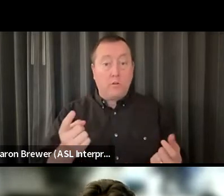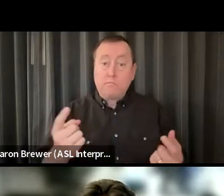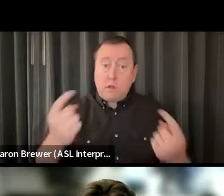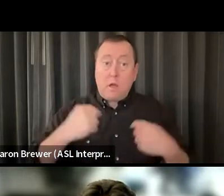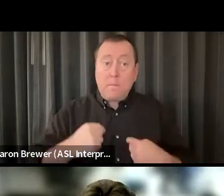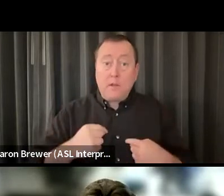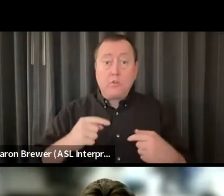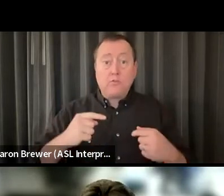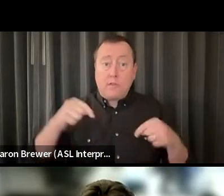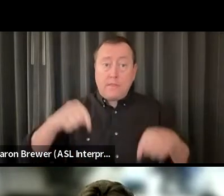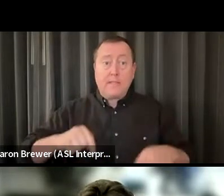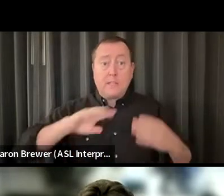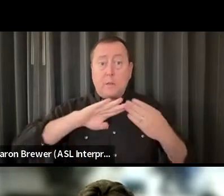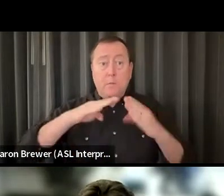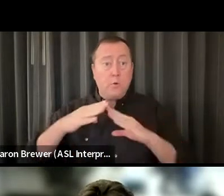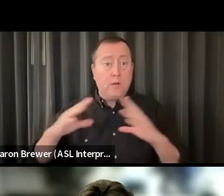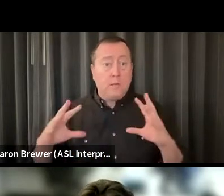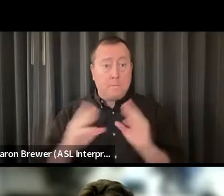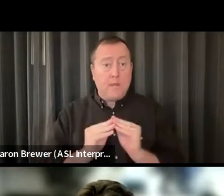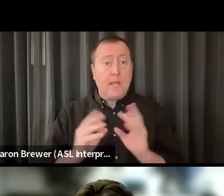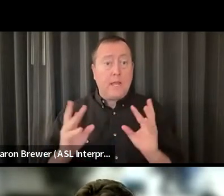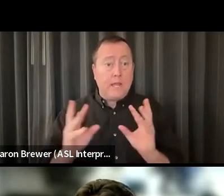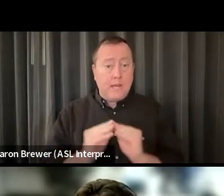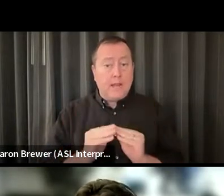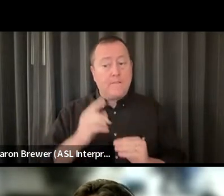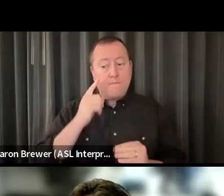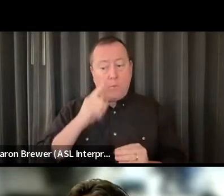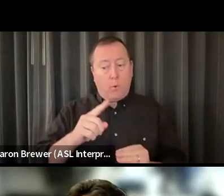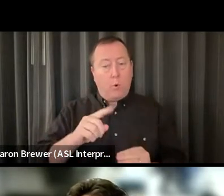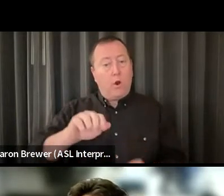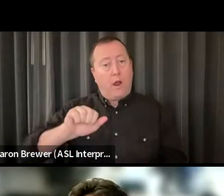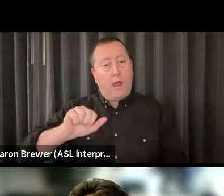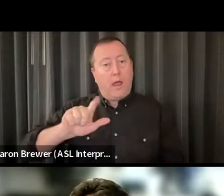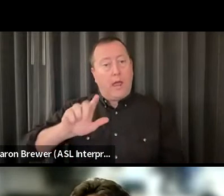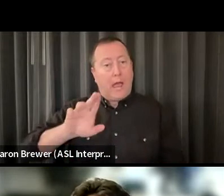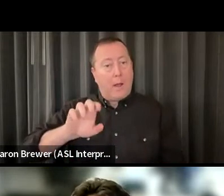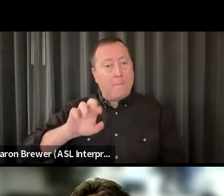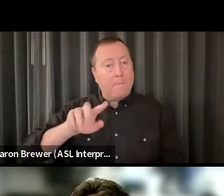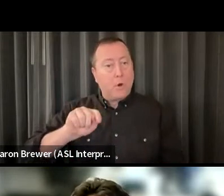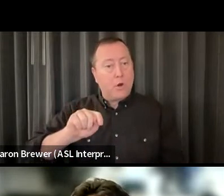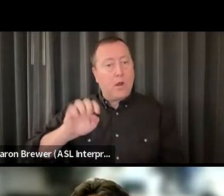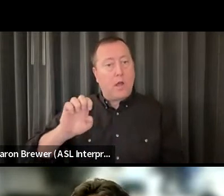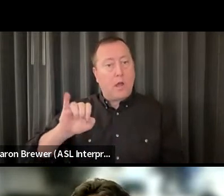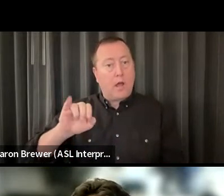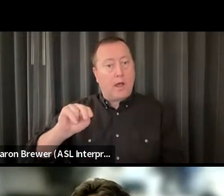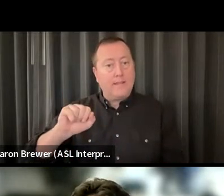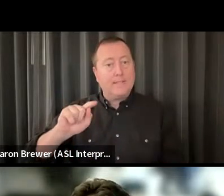community meeting for Albert Einstein Academies High School.